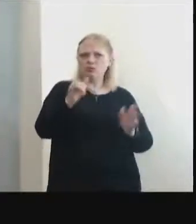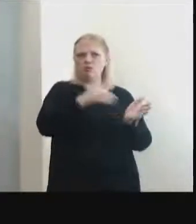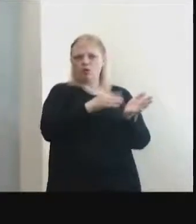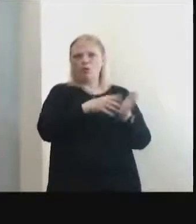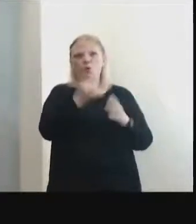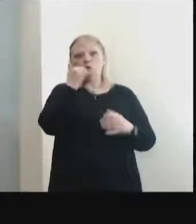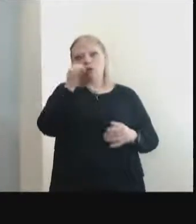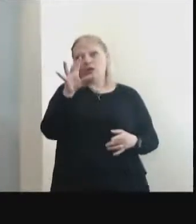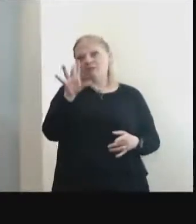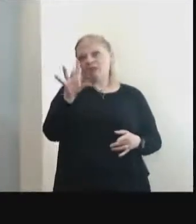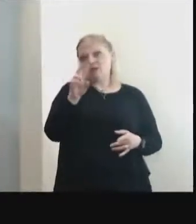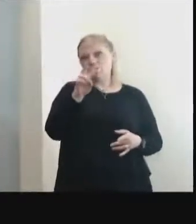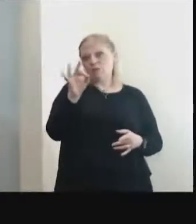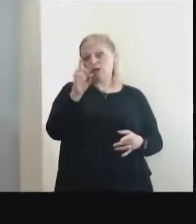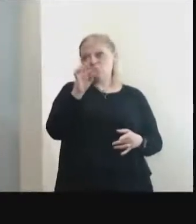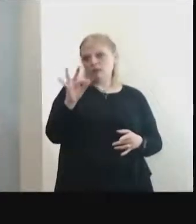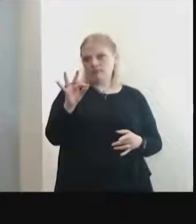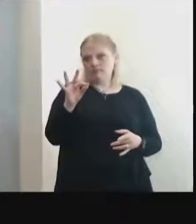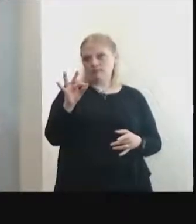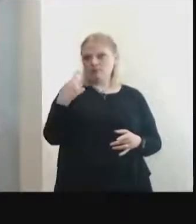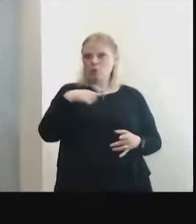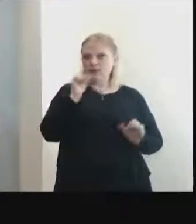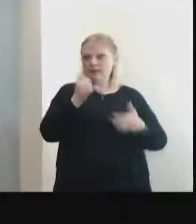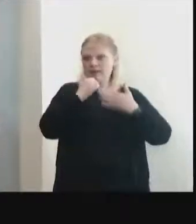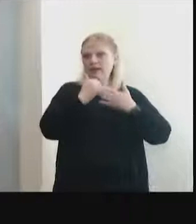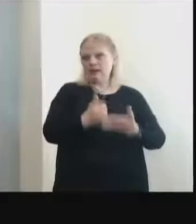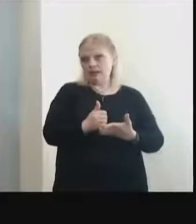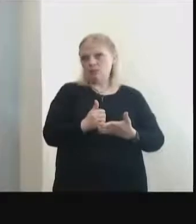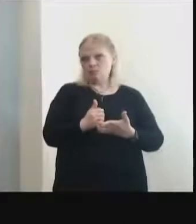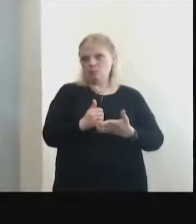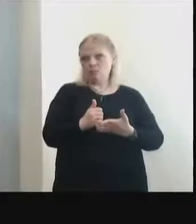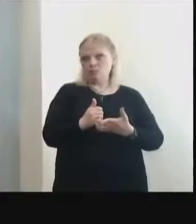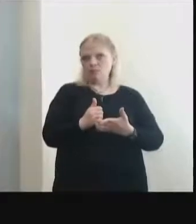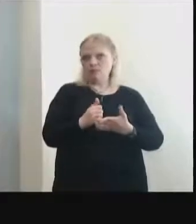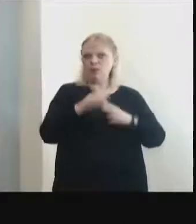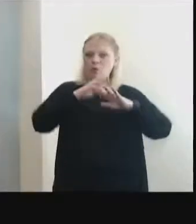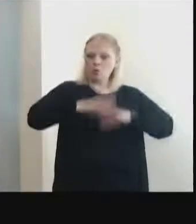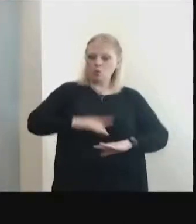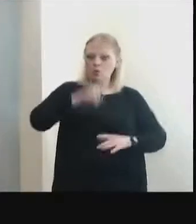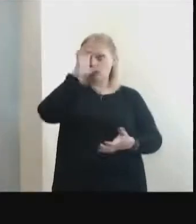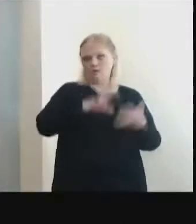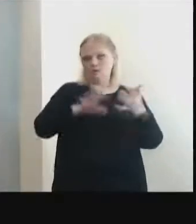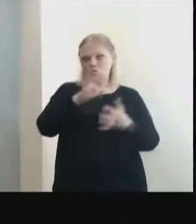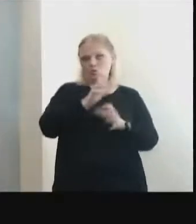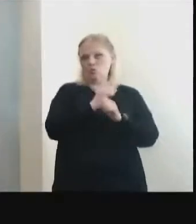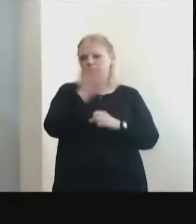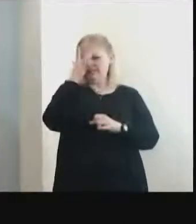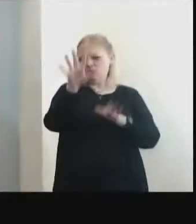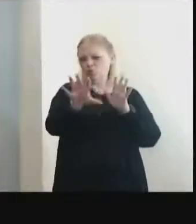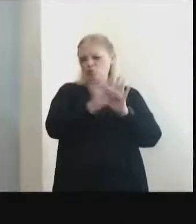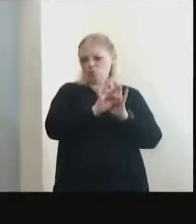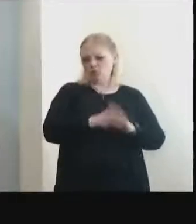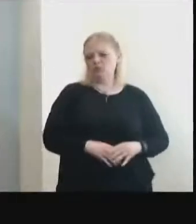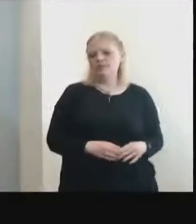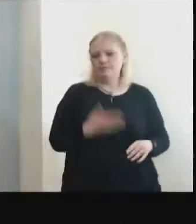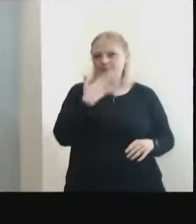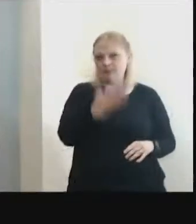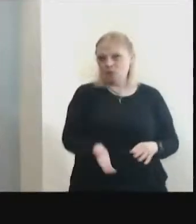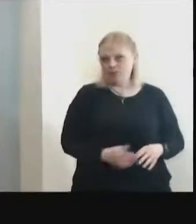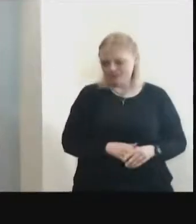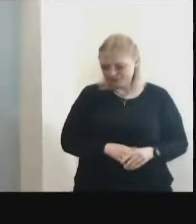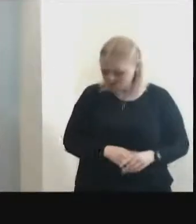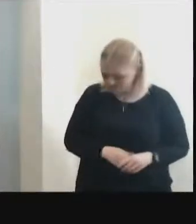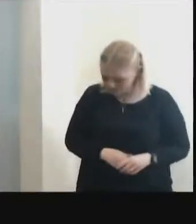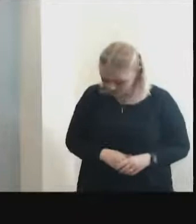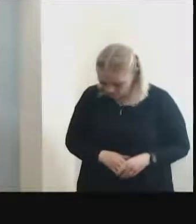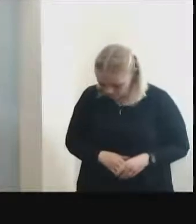at 858-2929, so we can help you walk through that confusion and help you make a smart choice. Thanks.